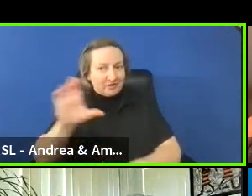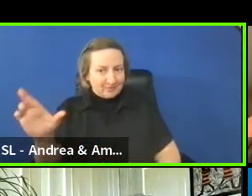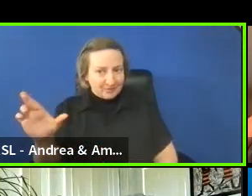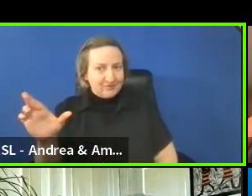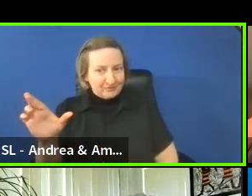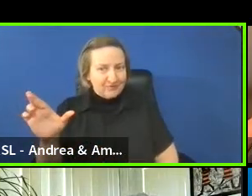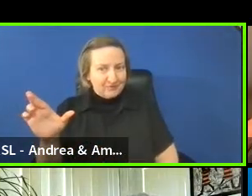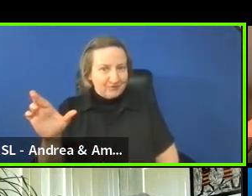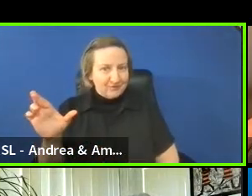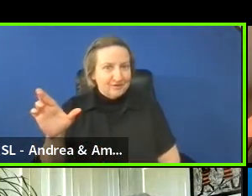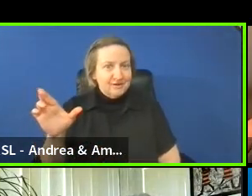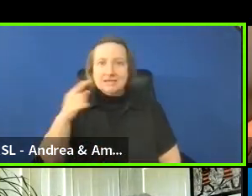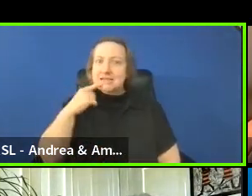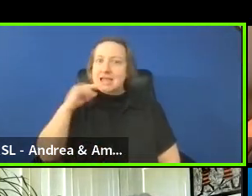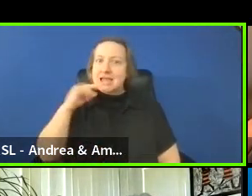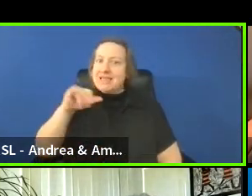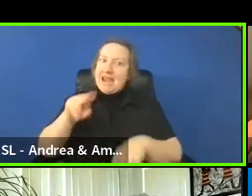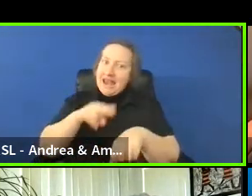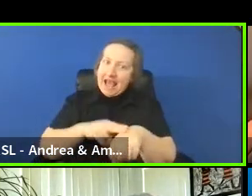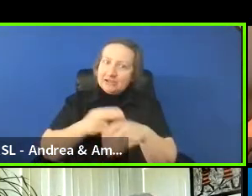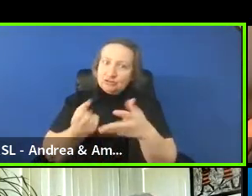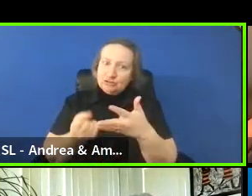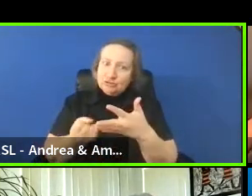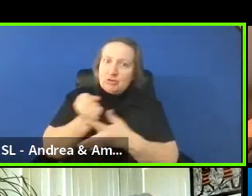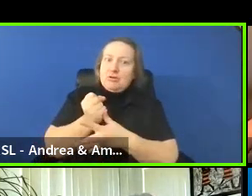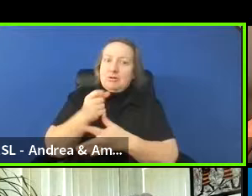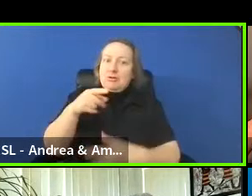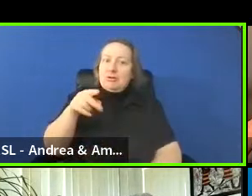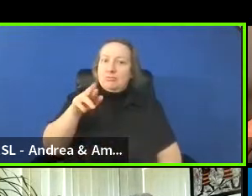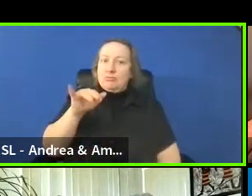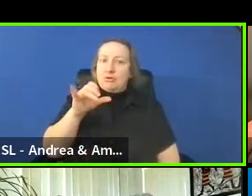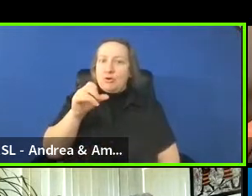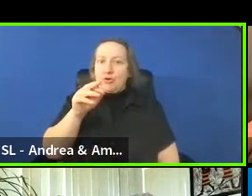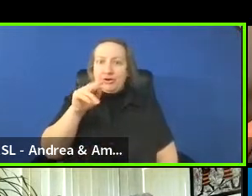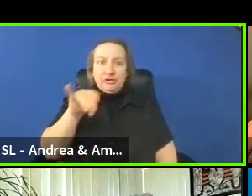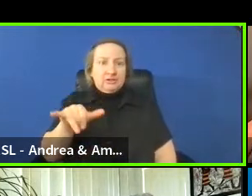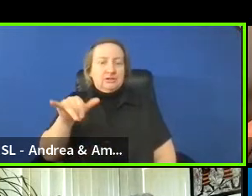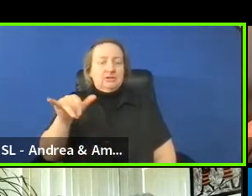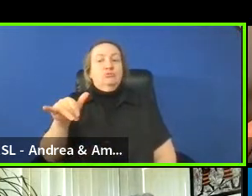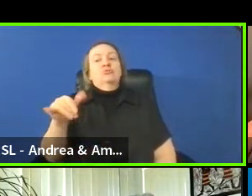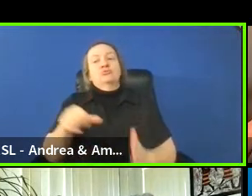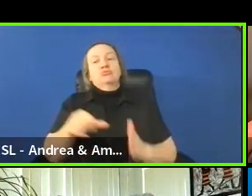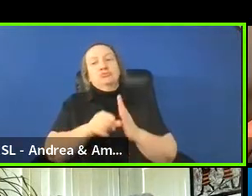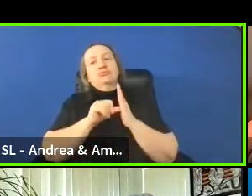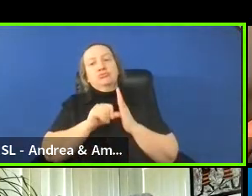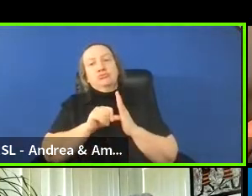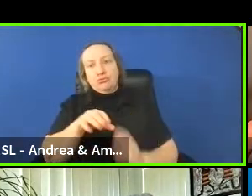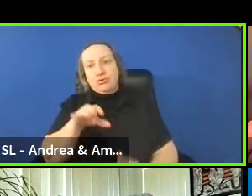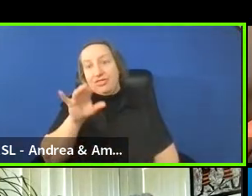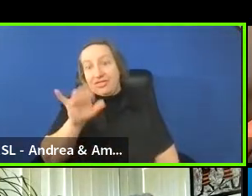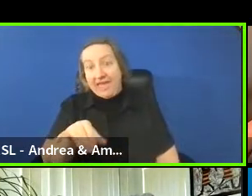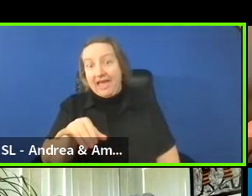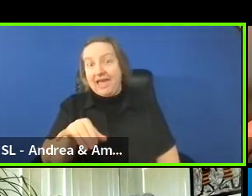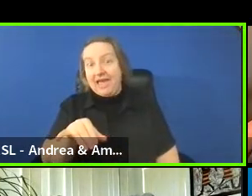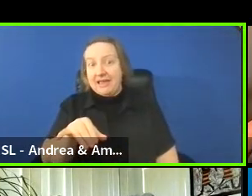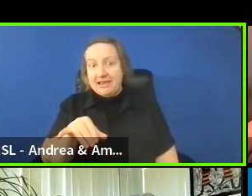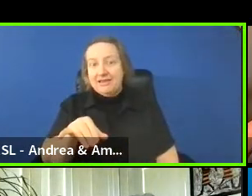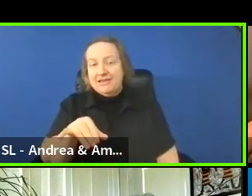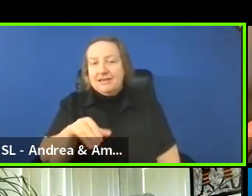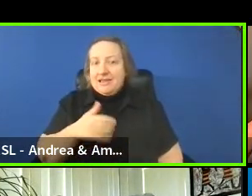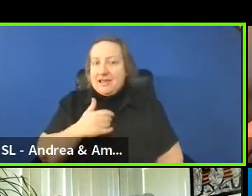as a national priority. So once again, that put wind